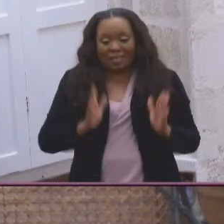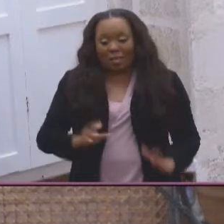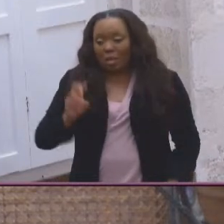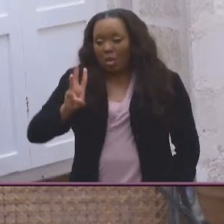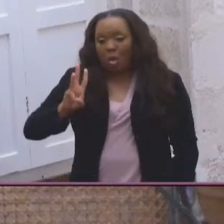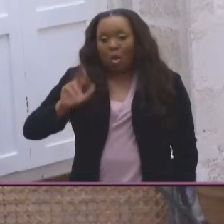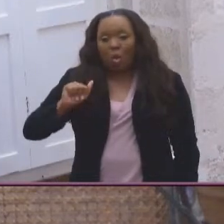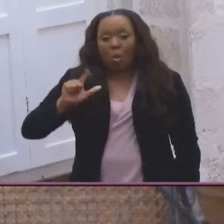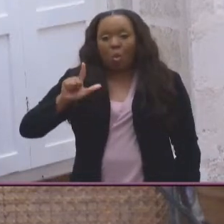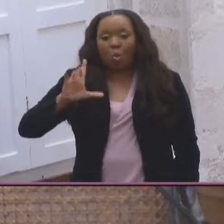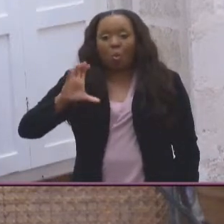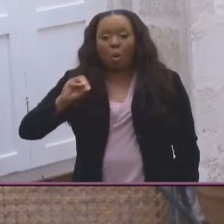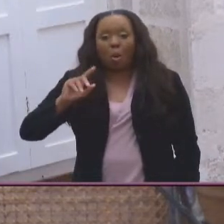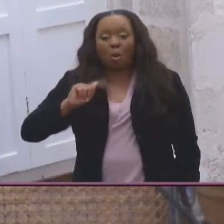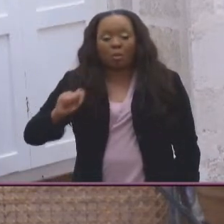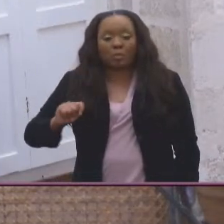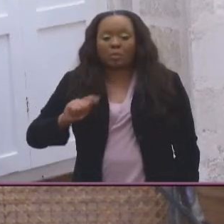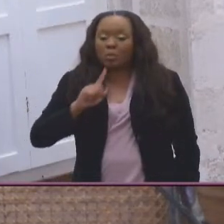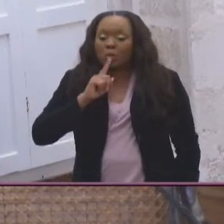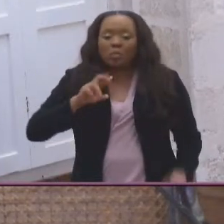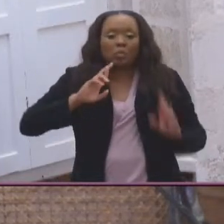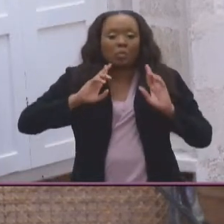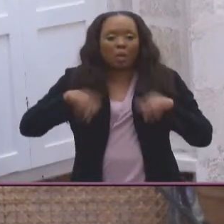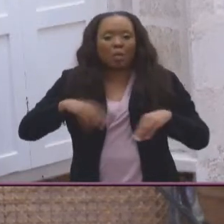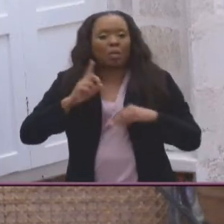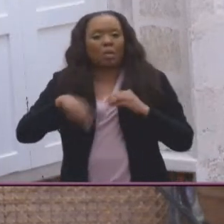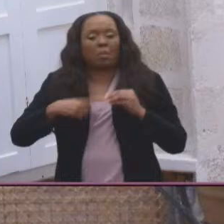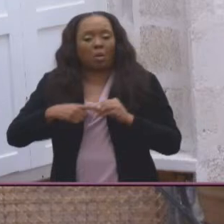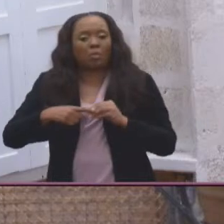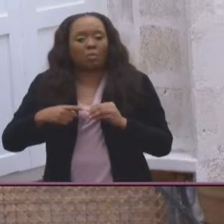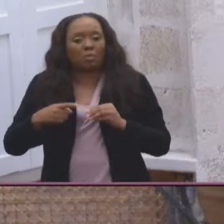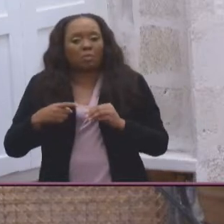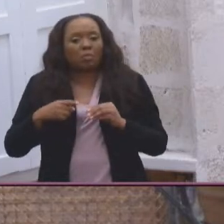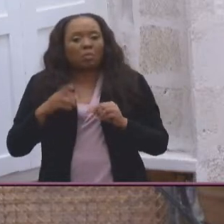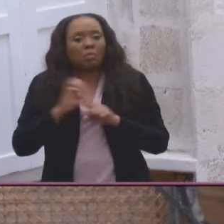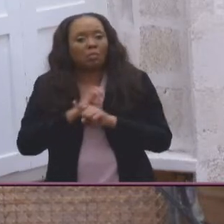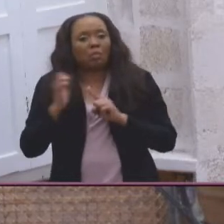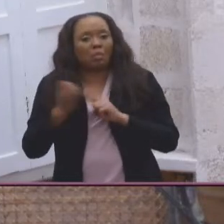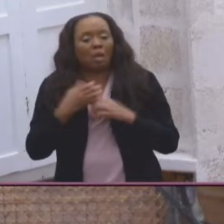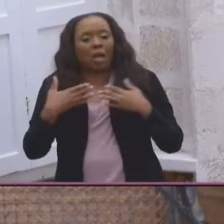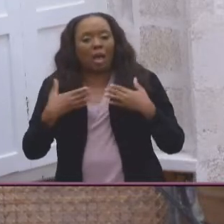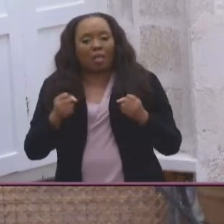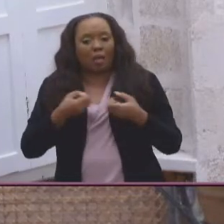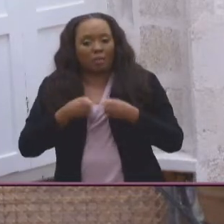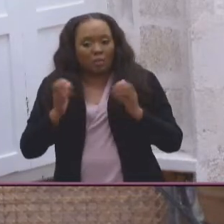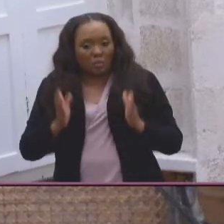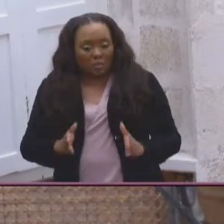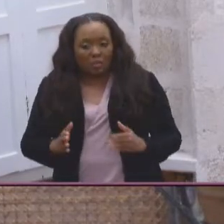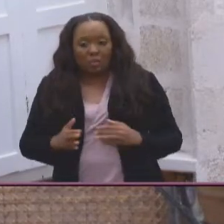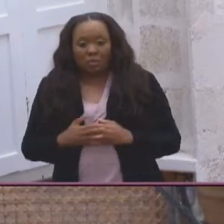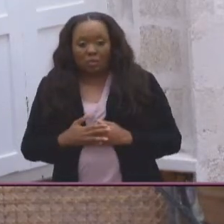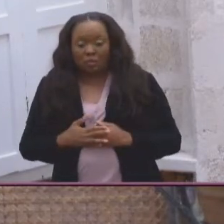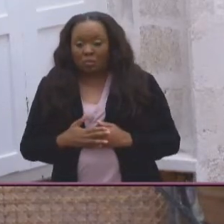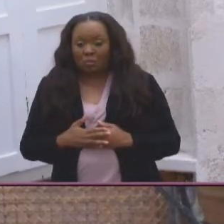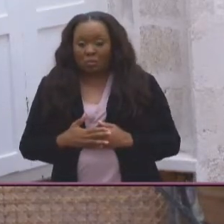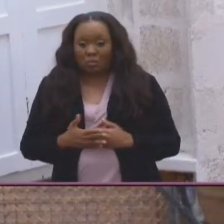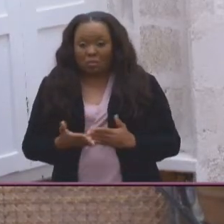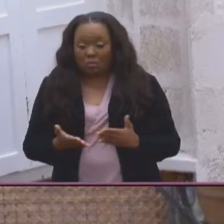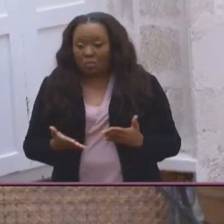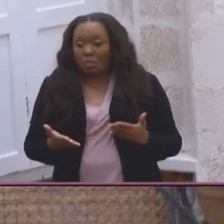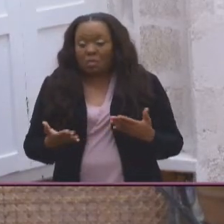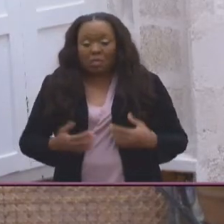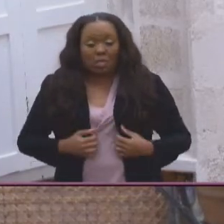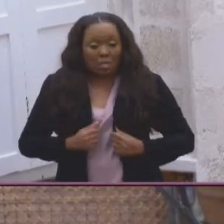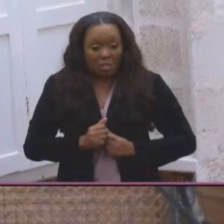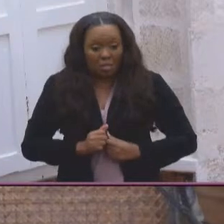the environmental health officers section. Are there adequate numbers? Have there been any issues in